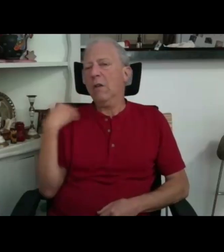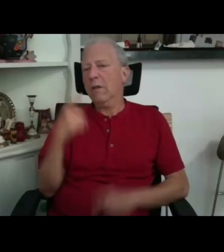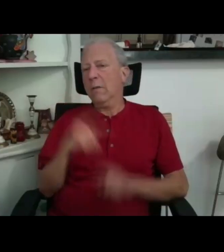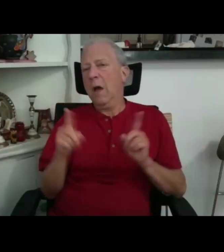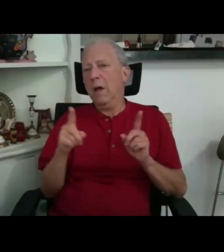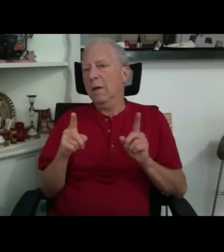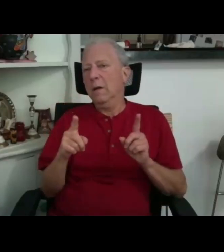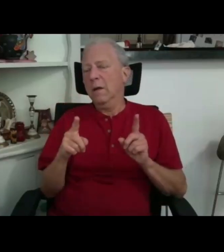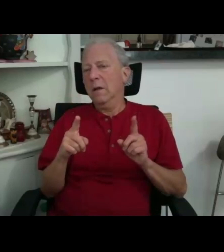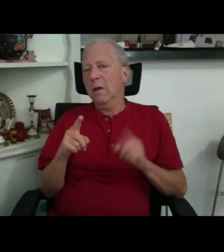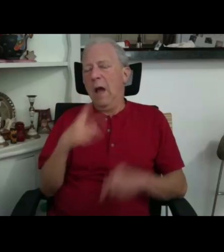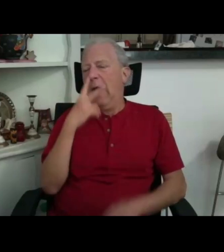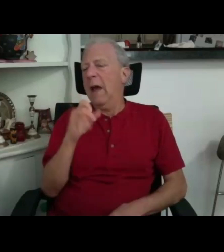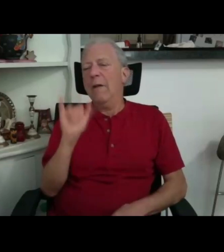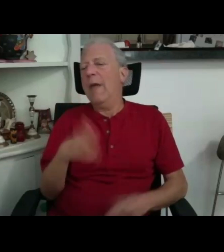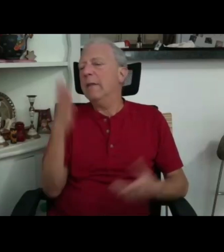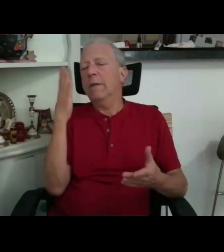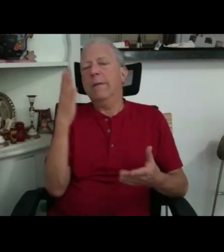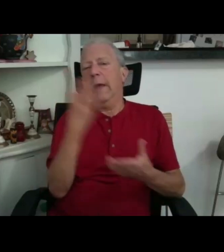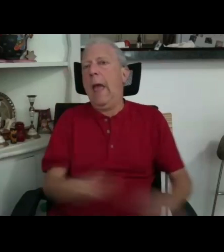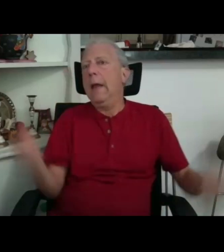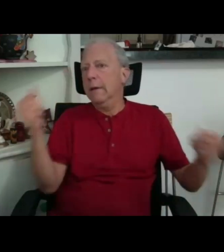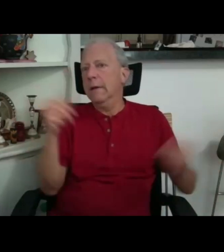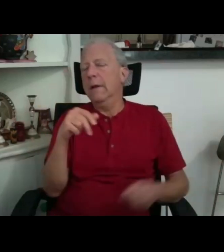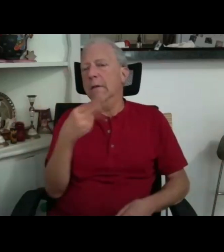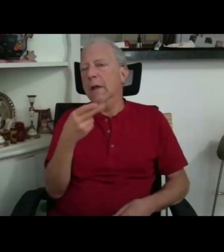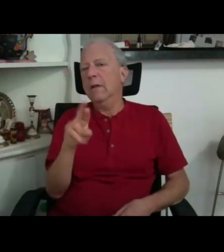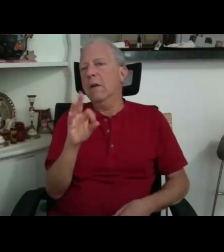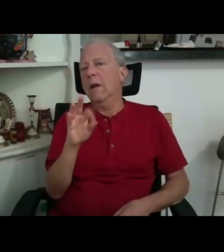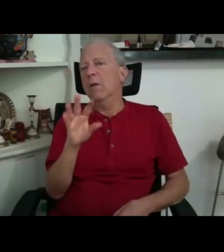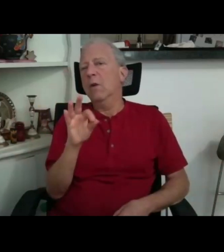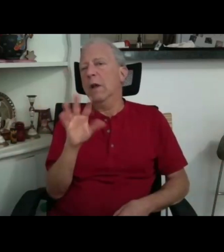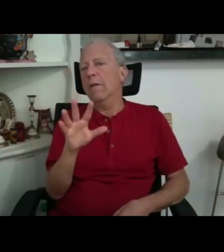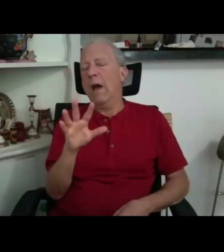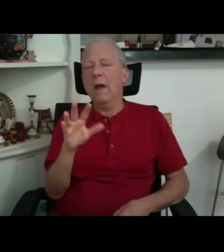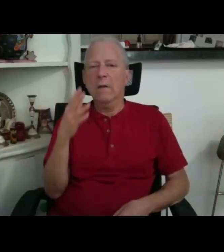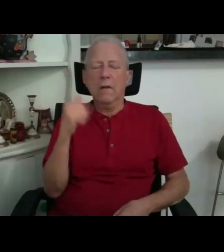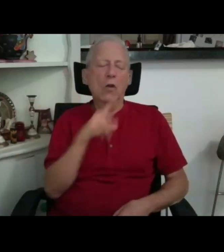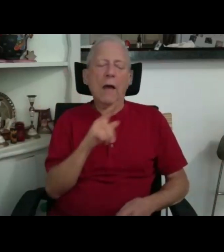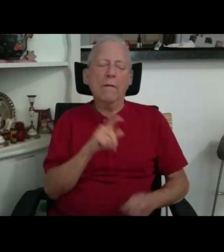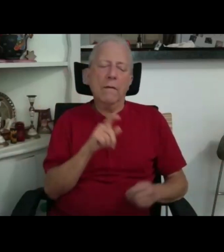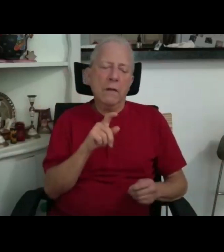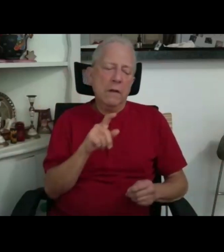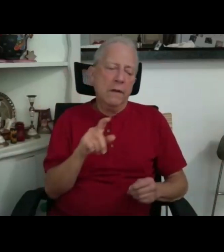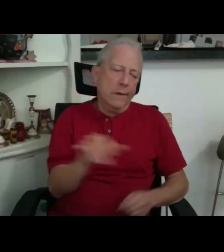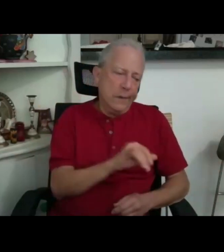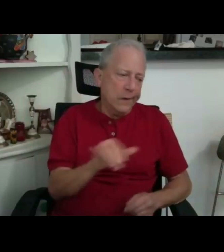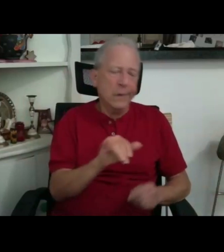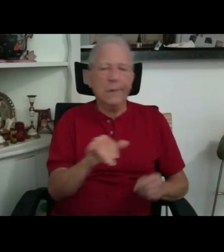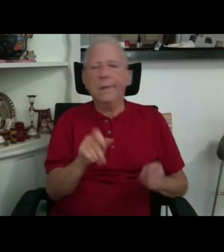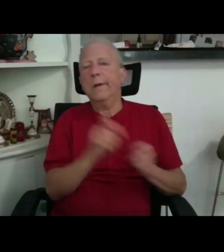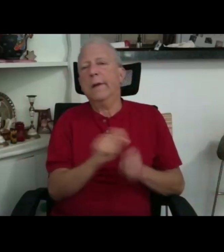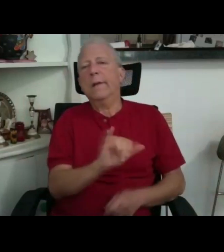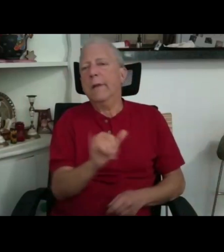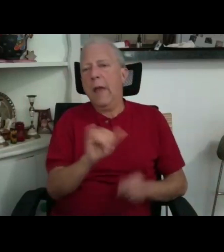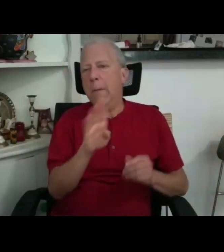likely not the end of HR 9495. We're assuming that an identical bill or worse